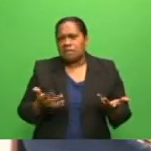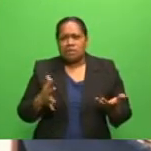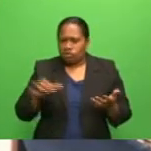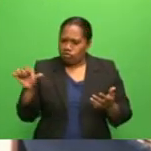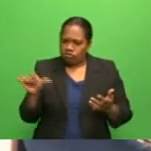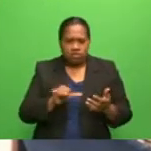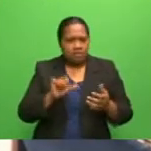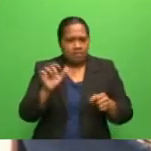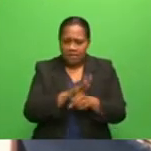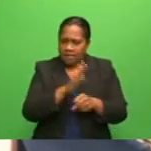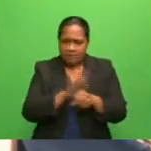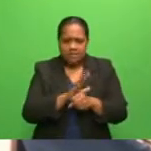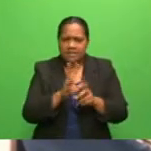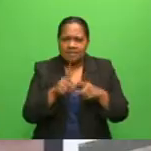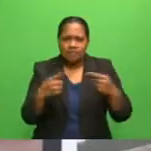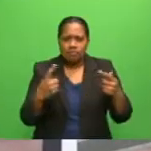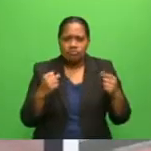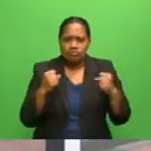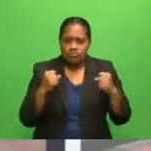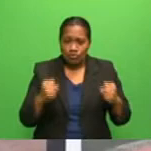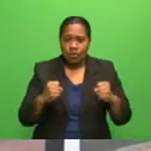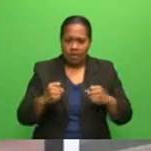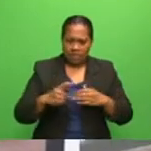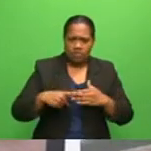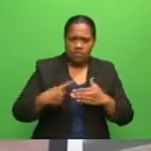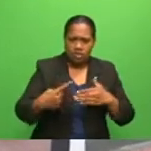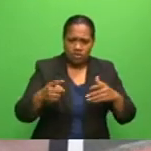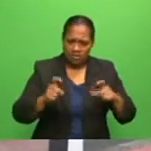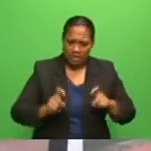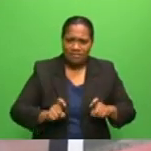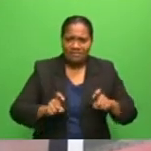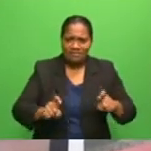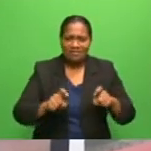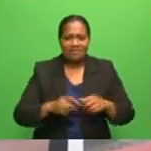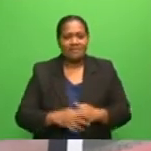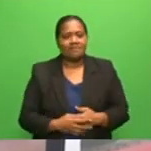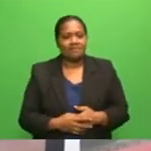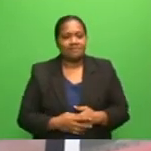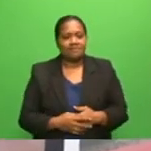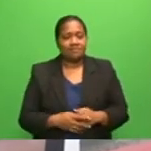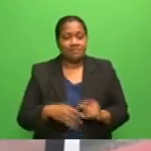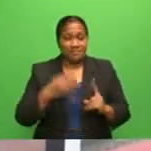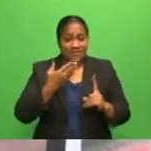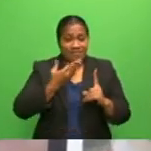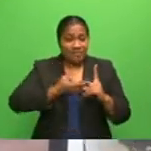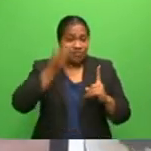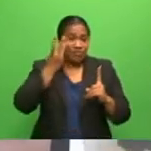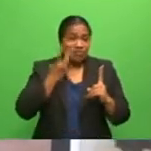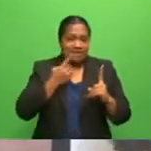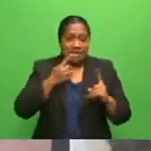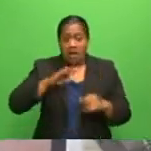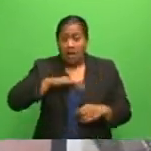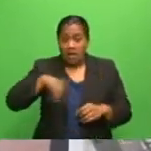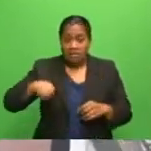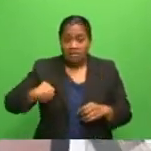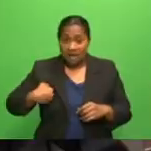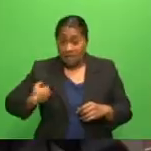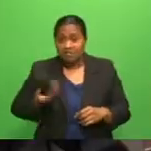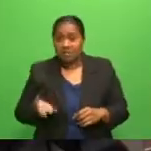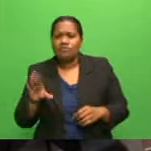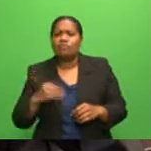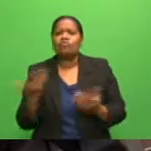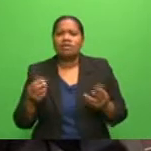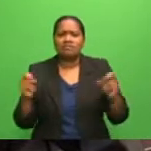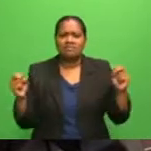something durable. Marie says her husband Michael, who is originally from Sydney, has been in